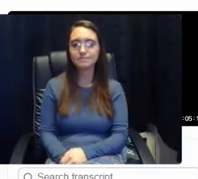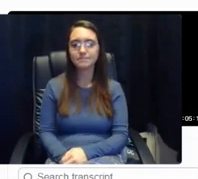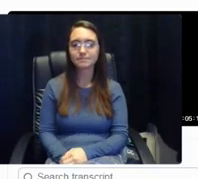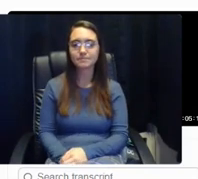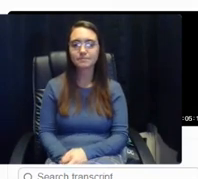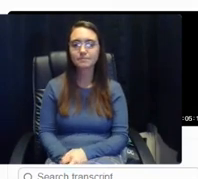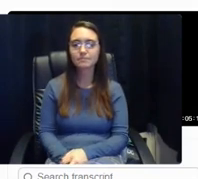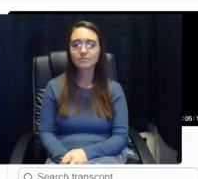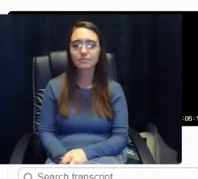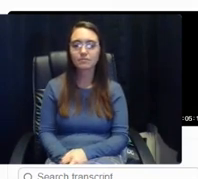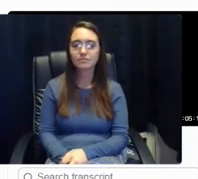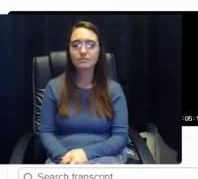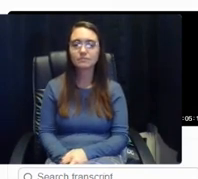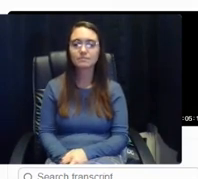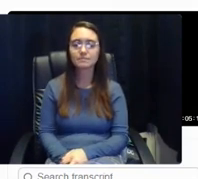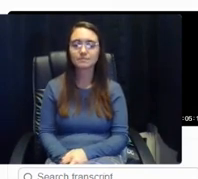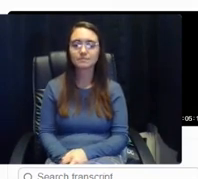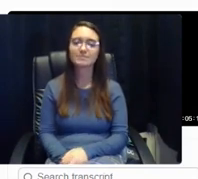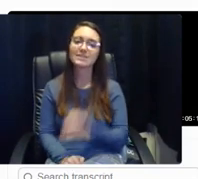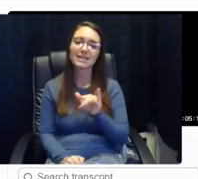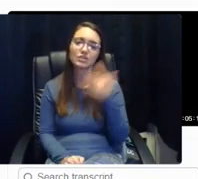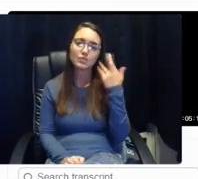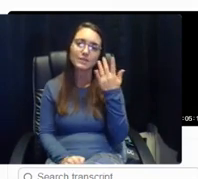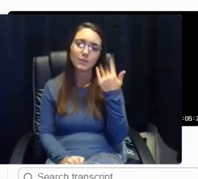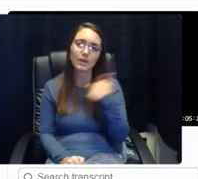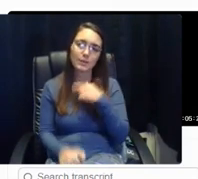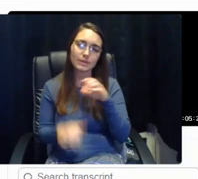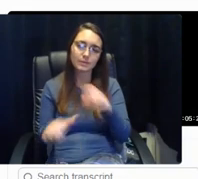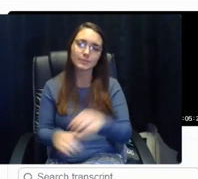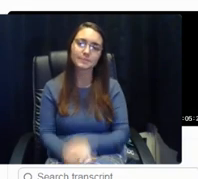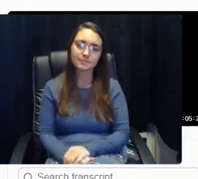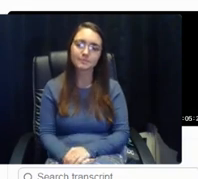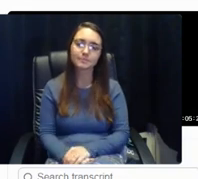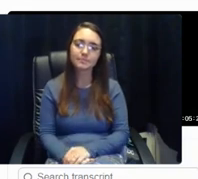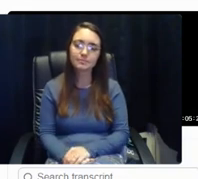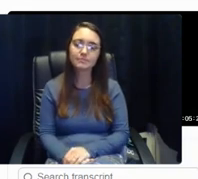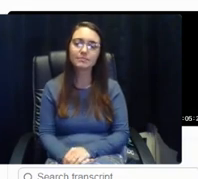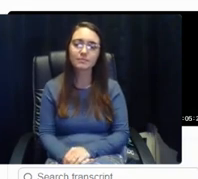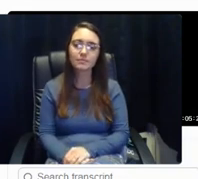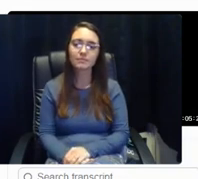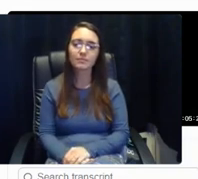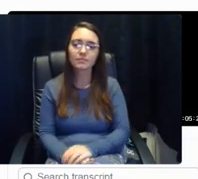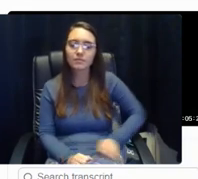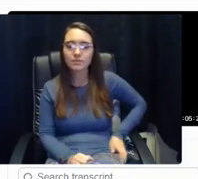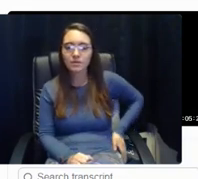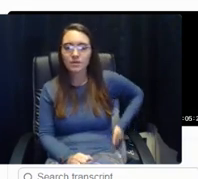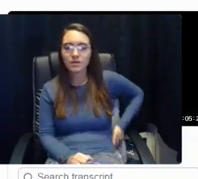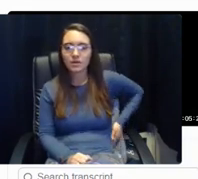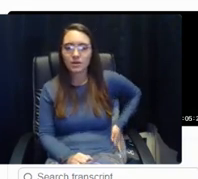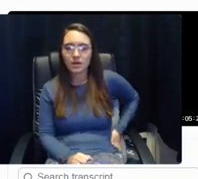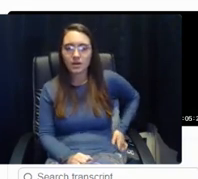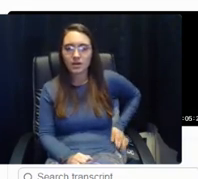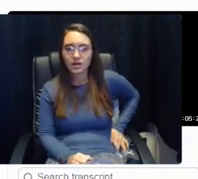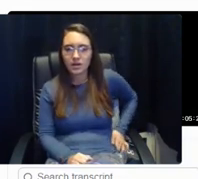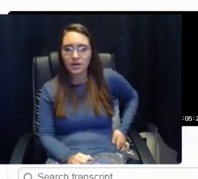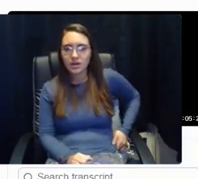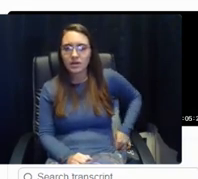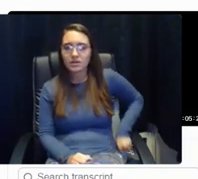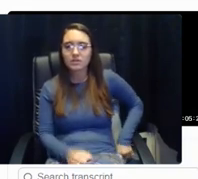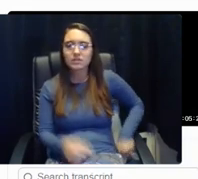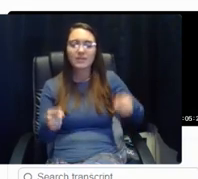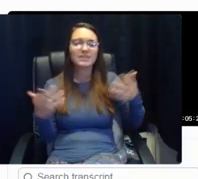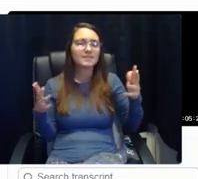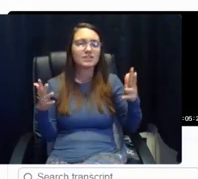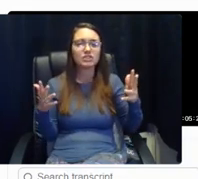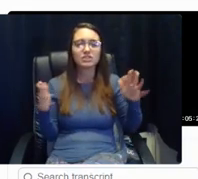And that's why we do here. Because after all, this is the dead battery. So the